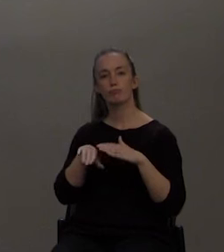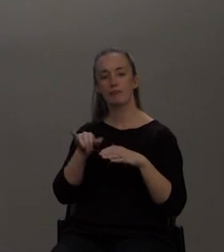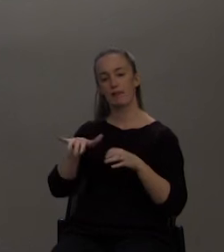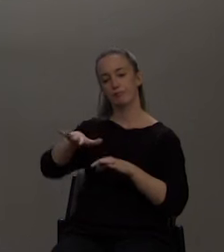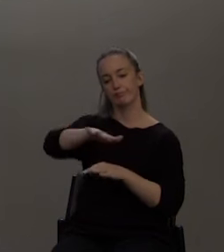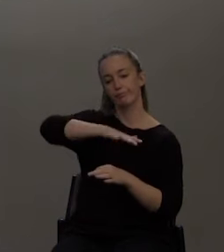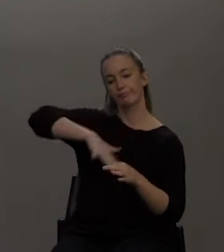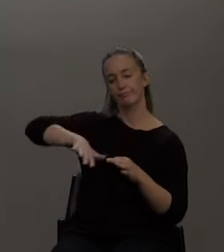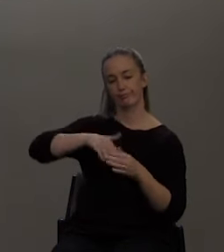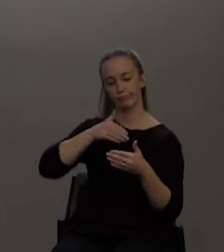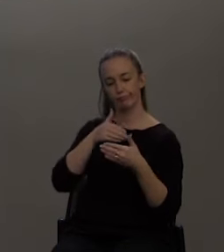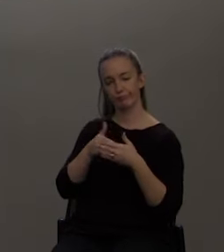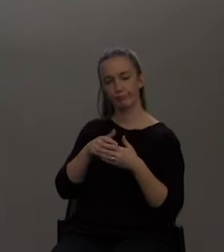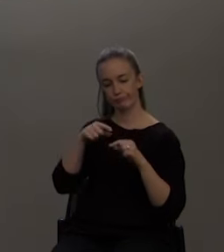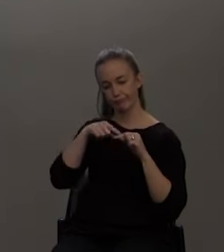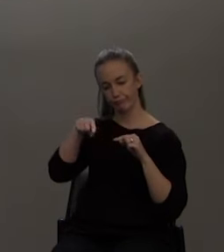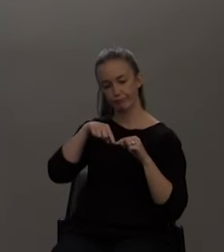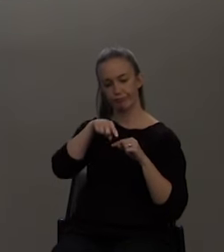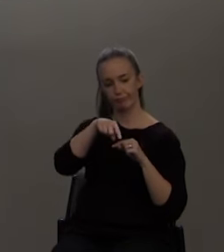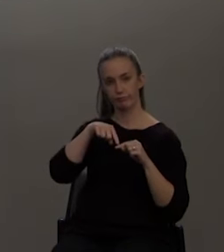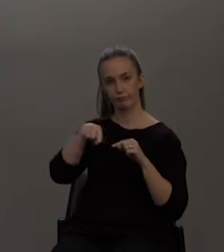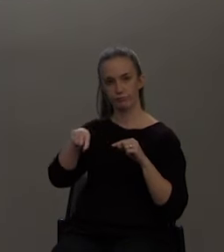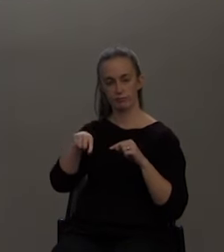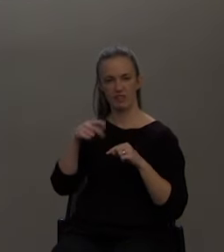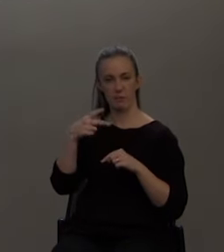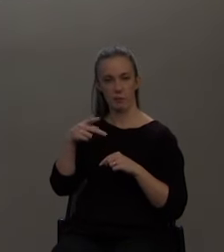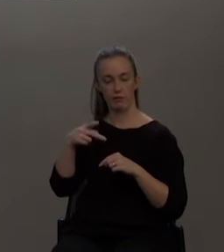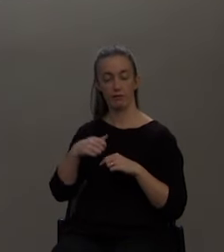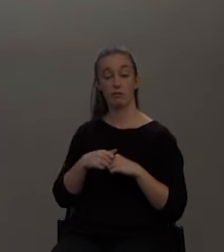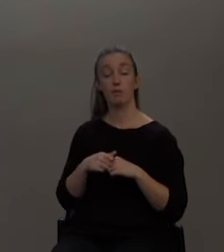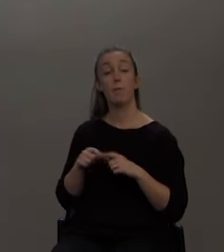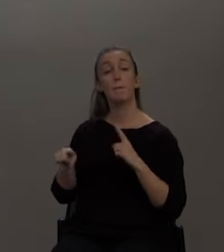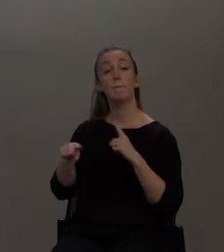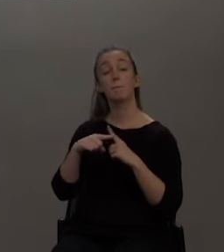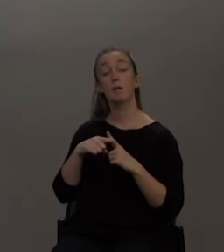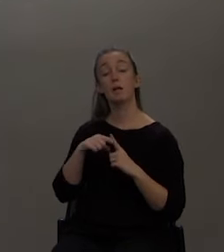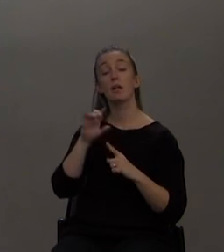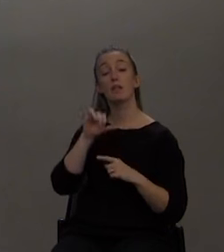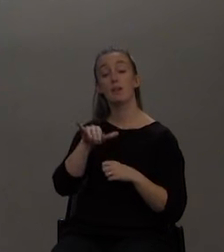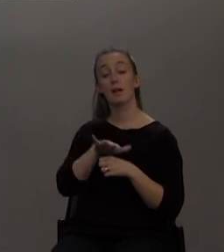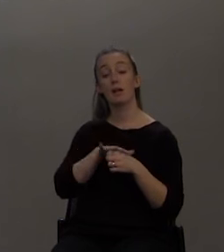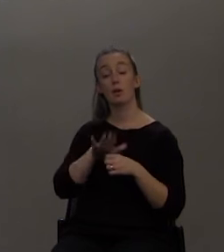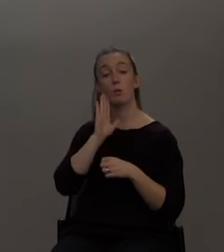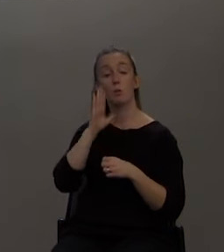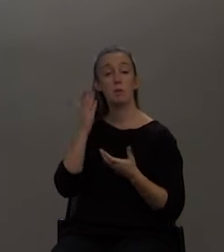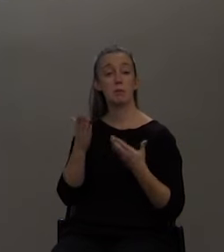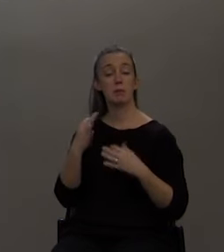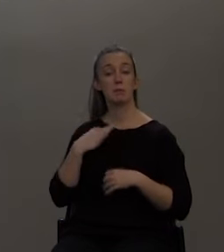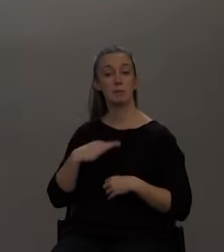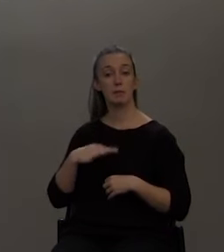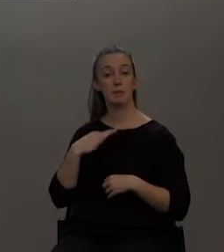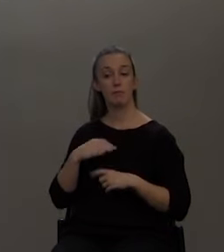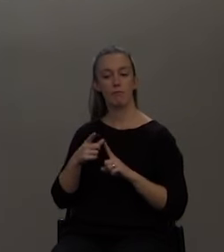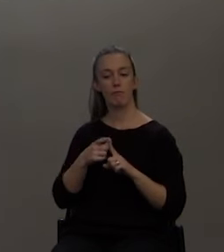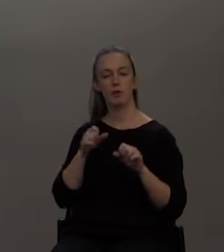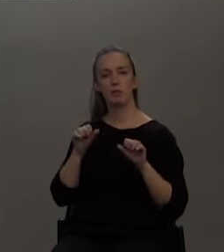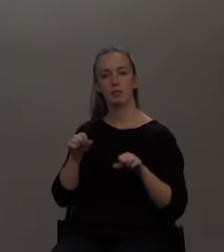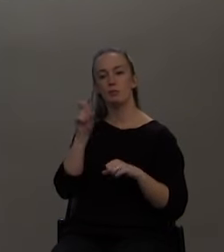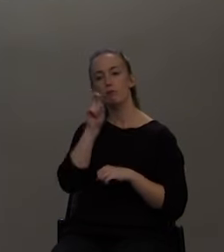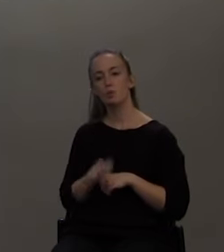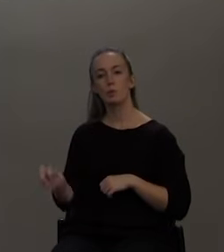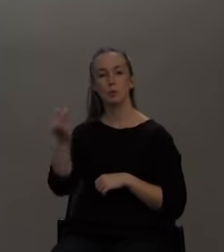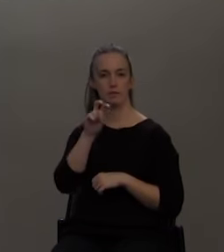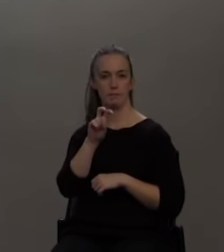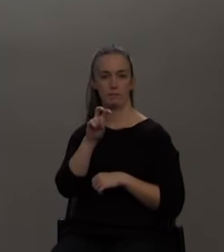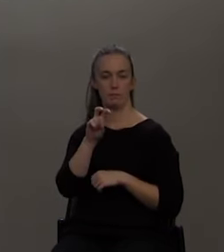immediate submarket. And could really benefit from the potential of tourism growth